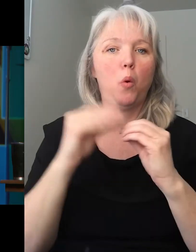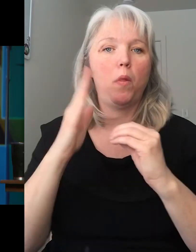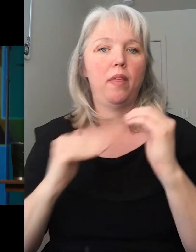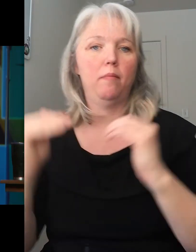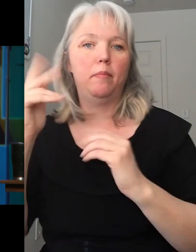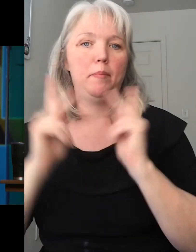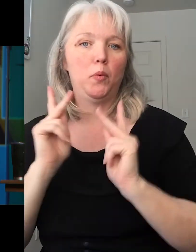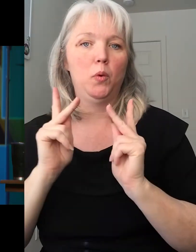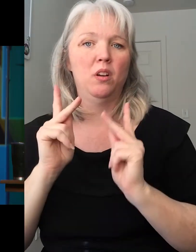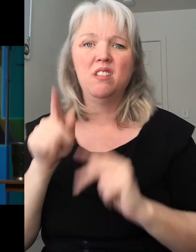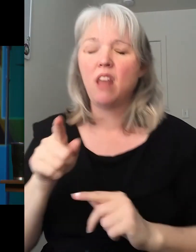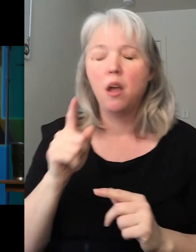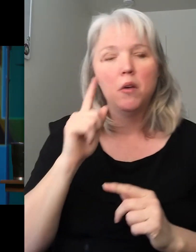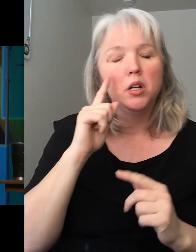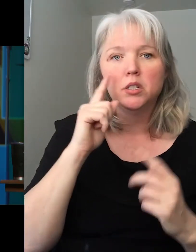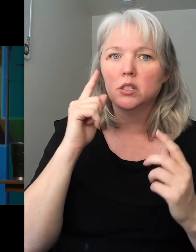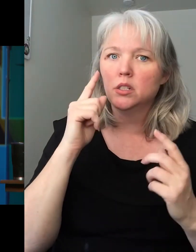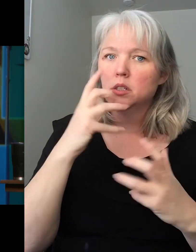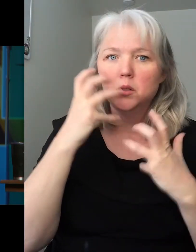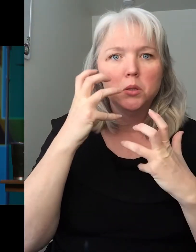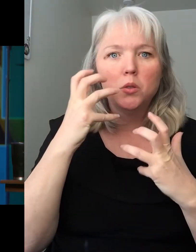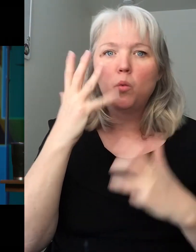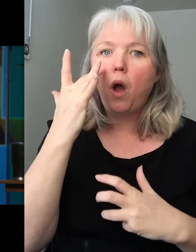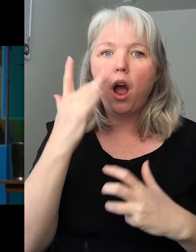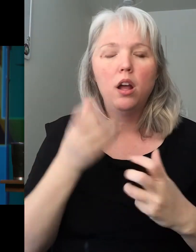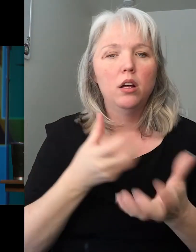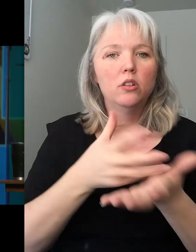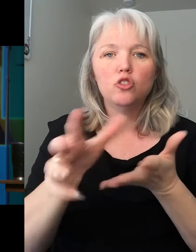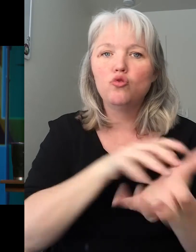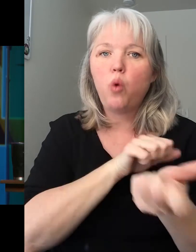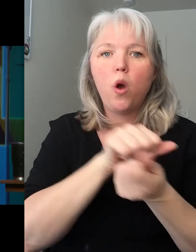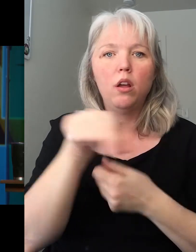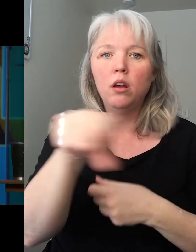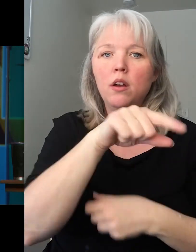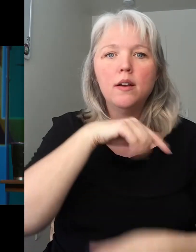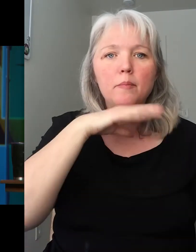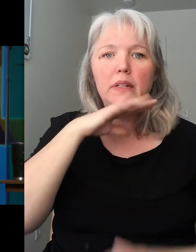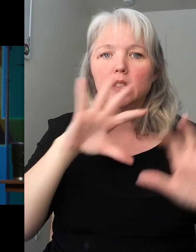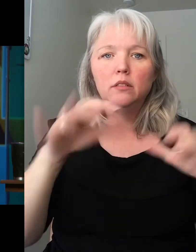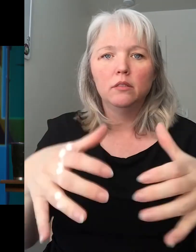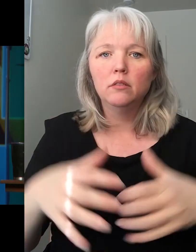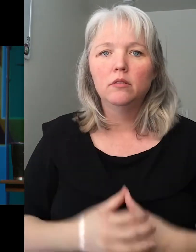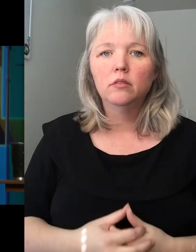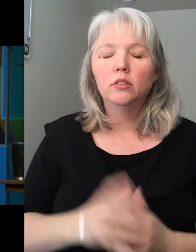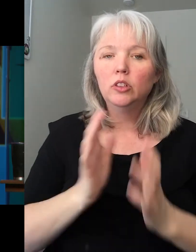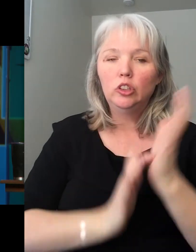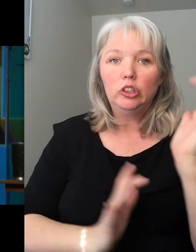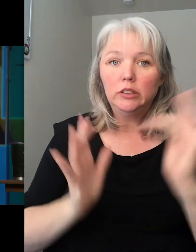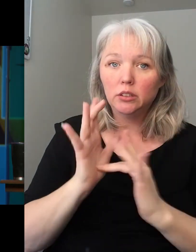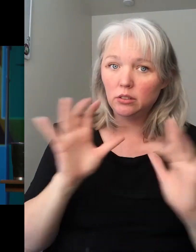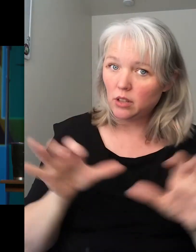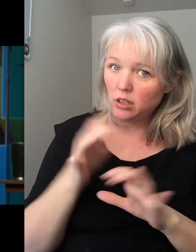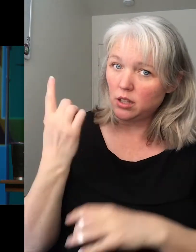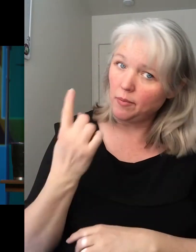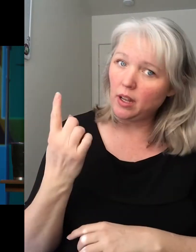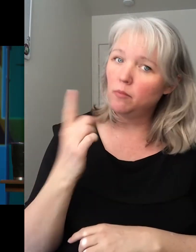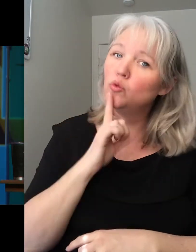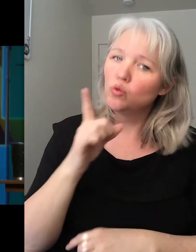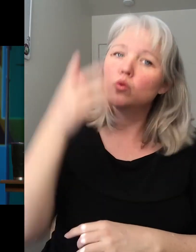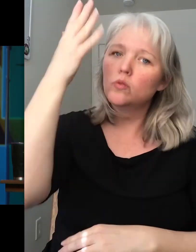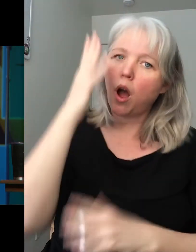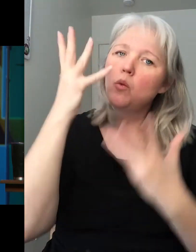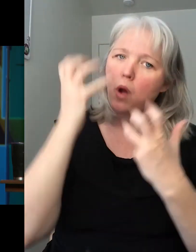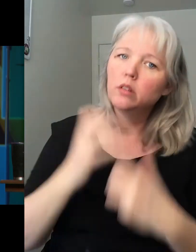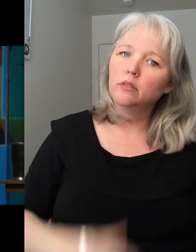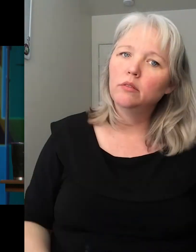people. They were just mad, mad, mad because he destroyed their herds of swine. Jesus had done something